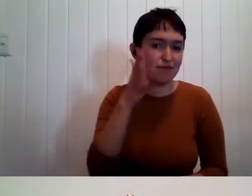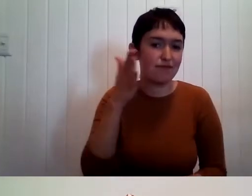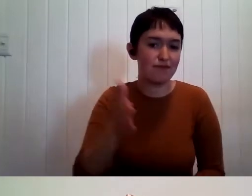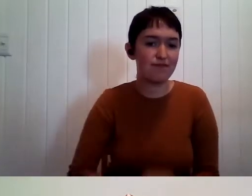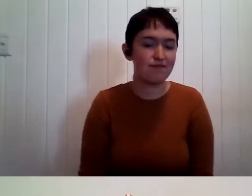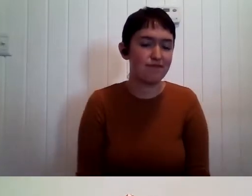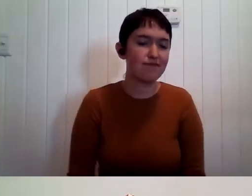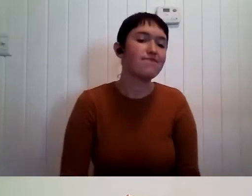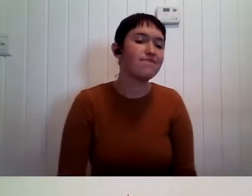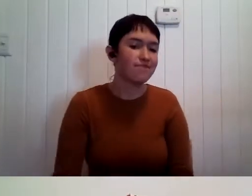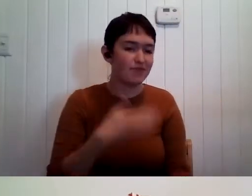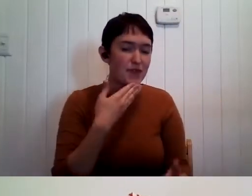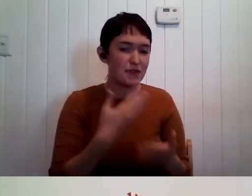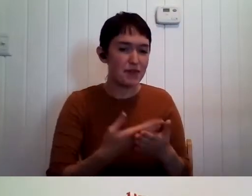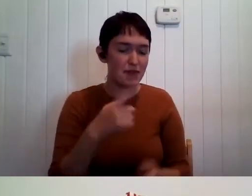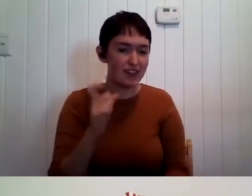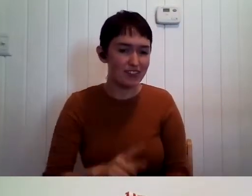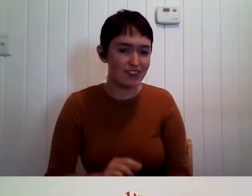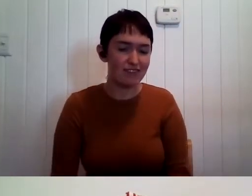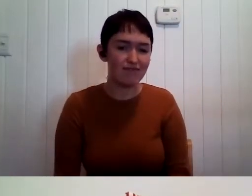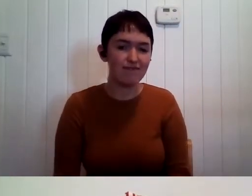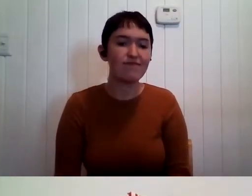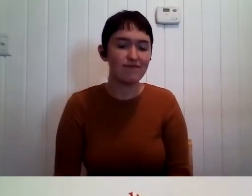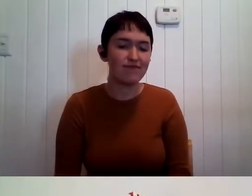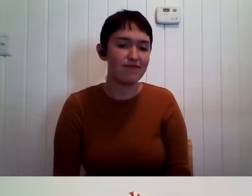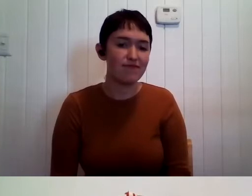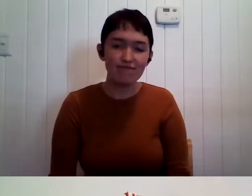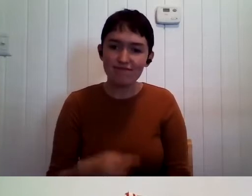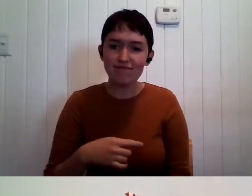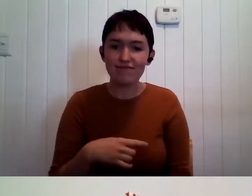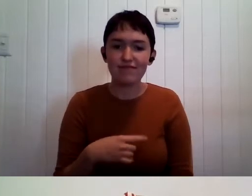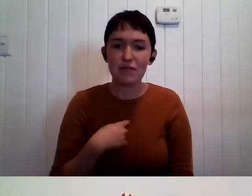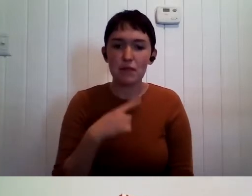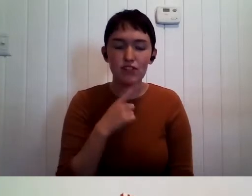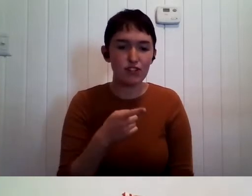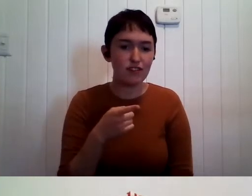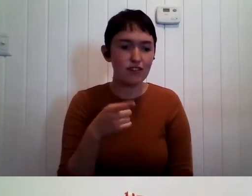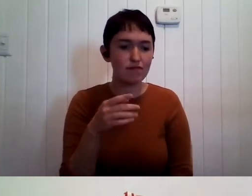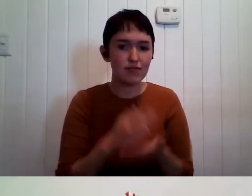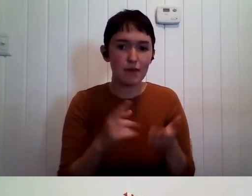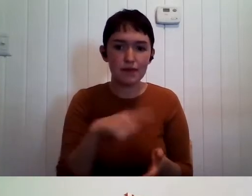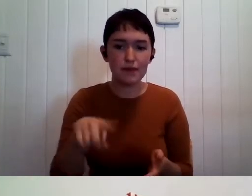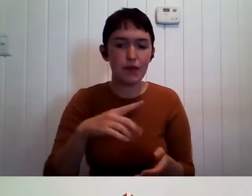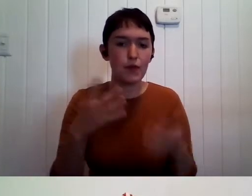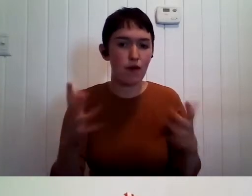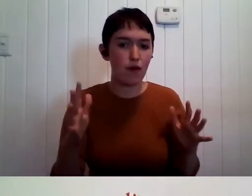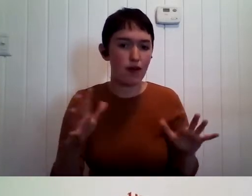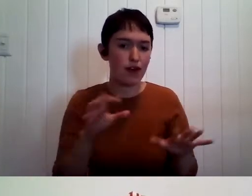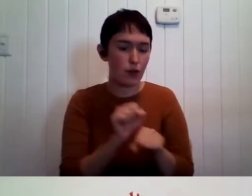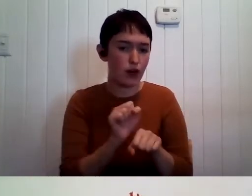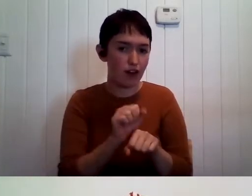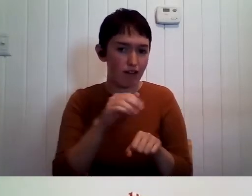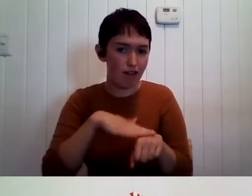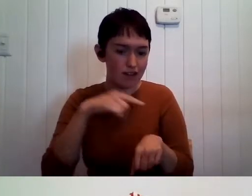I think, I mean, I'm sure you guys are probably already kind of working on this, but if you just like observe how things work around